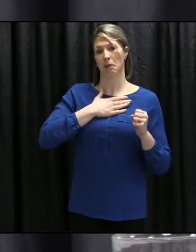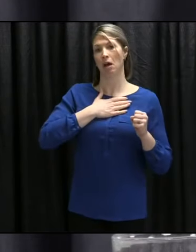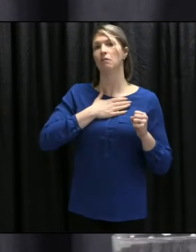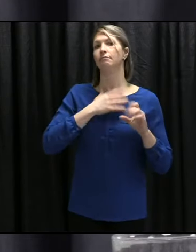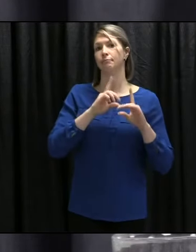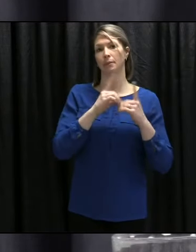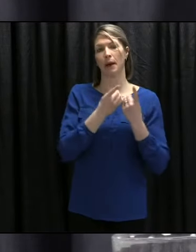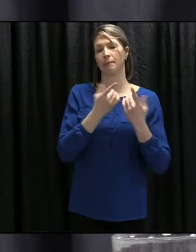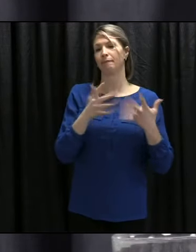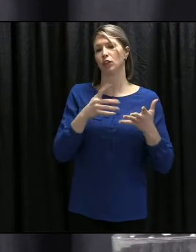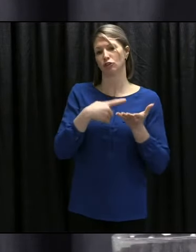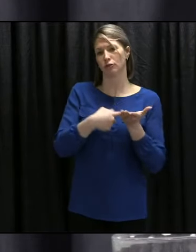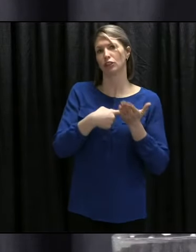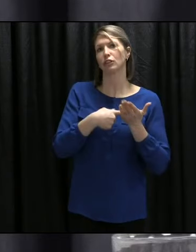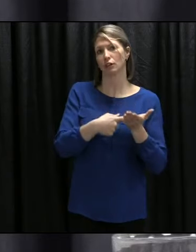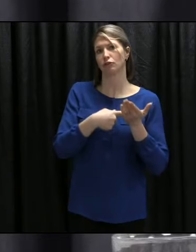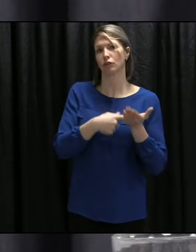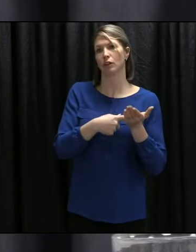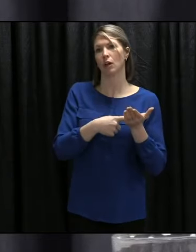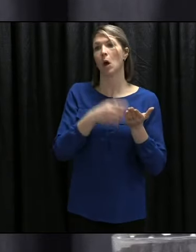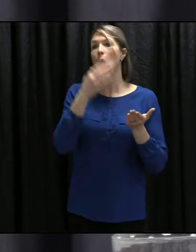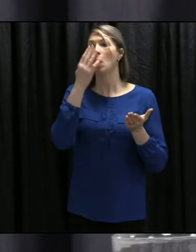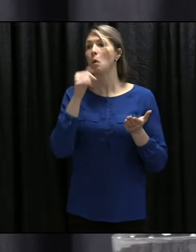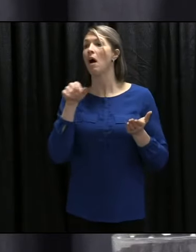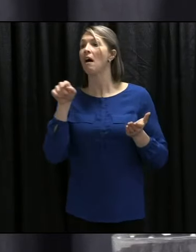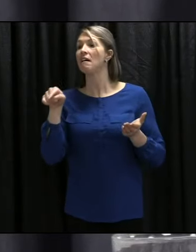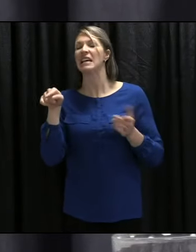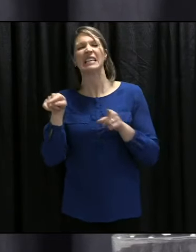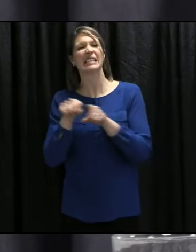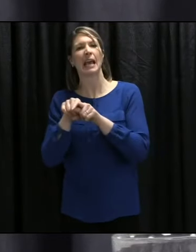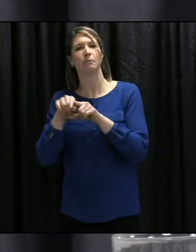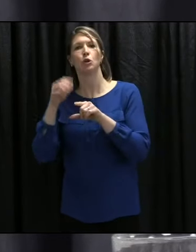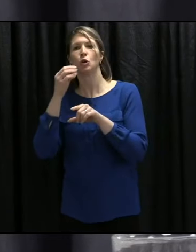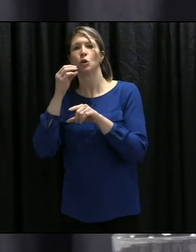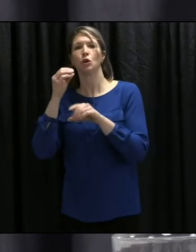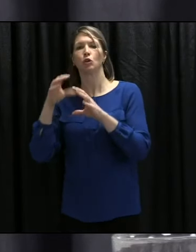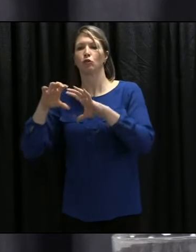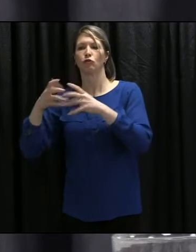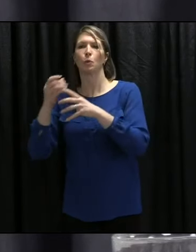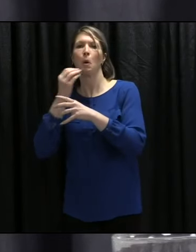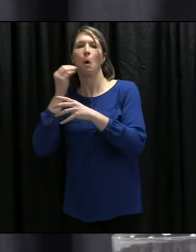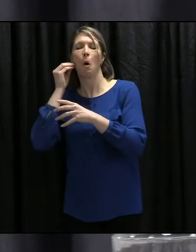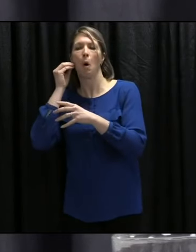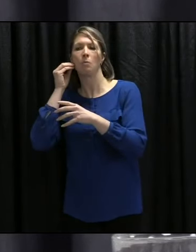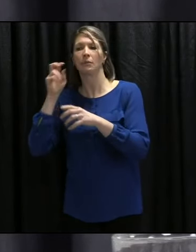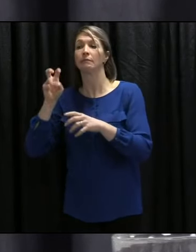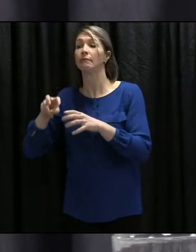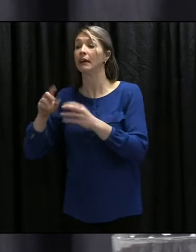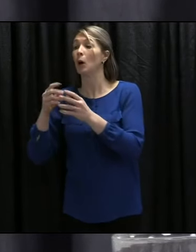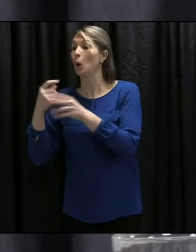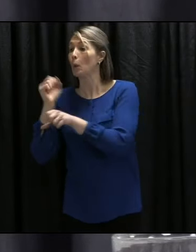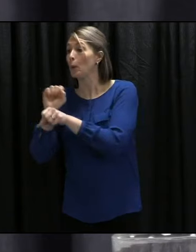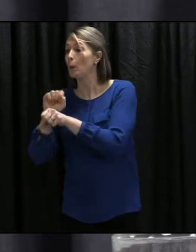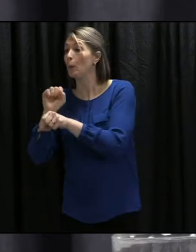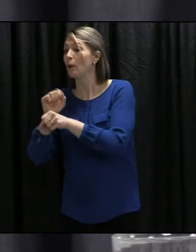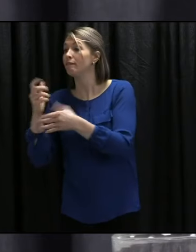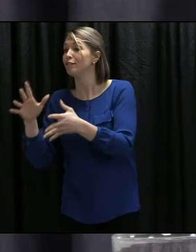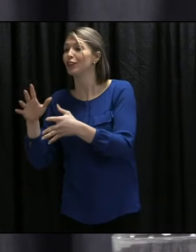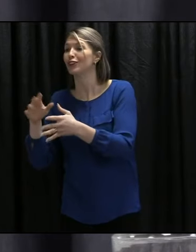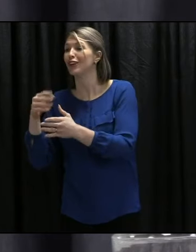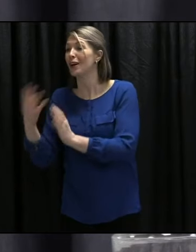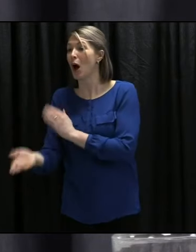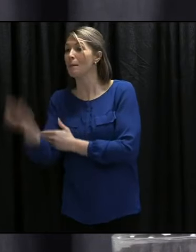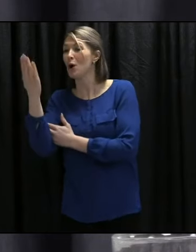those people who might cross-work in various facilities like that. It's a work in progress, but it's another area